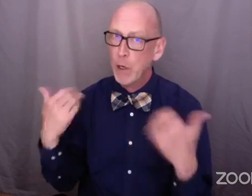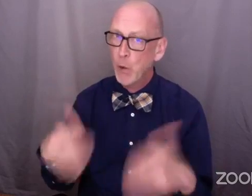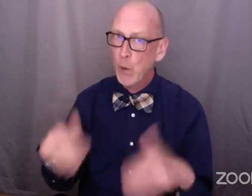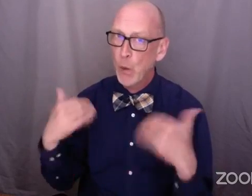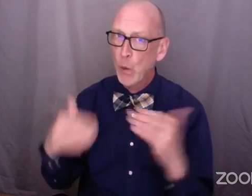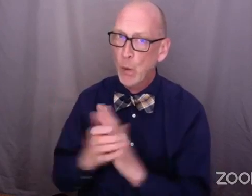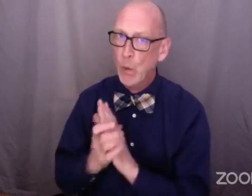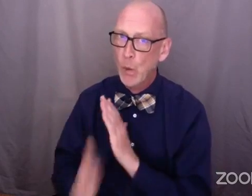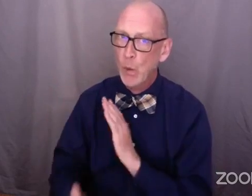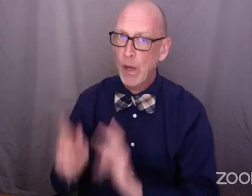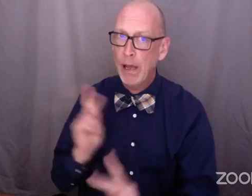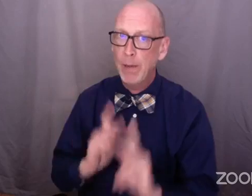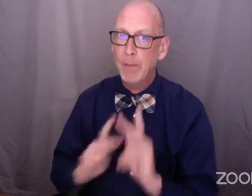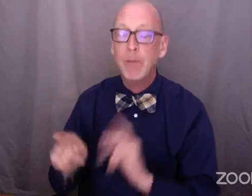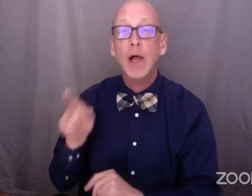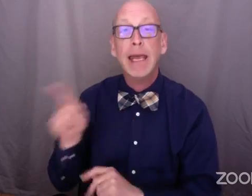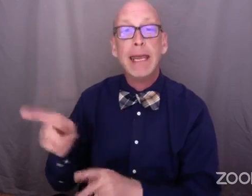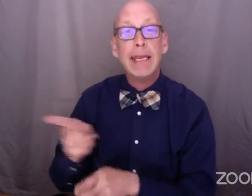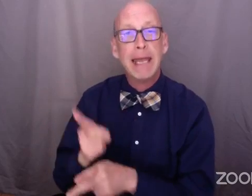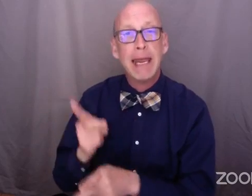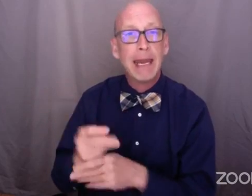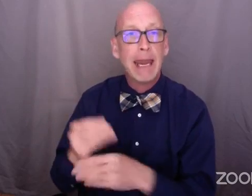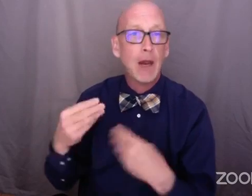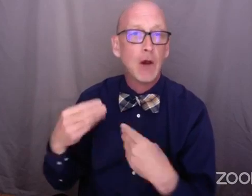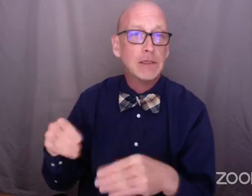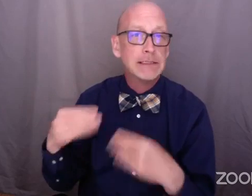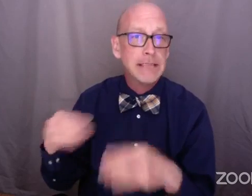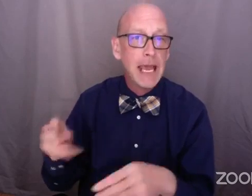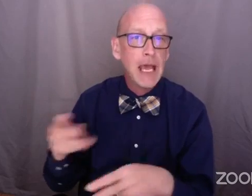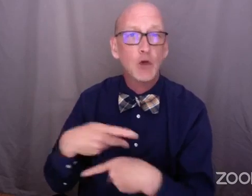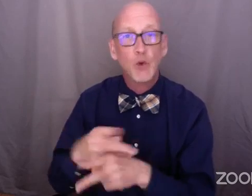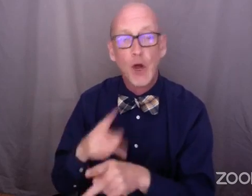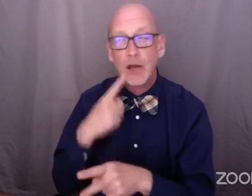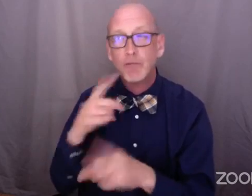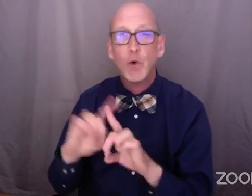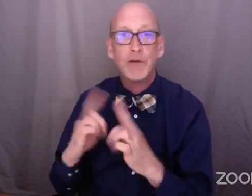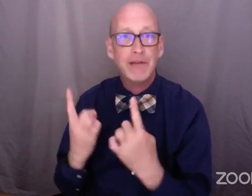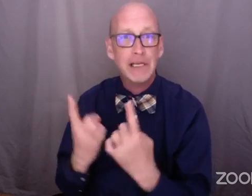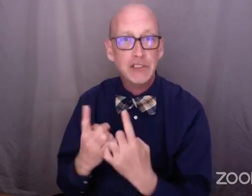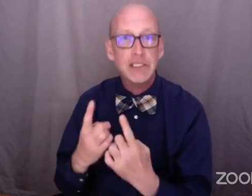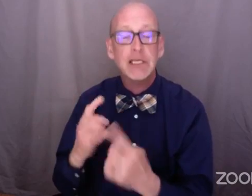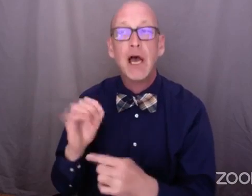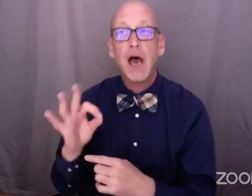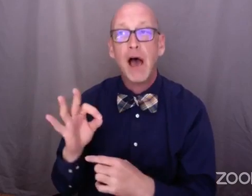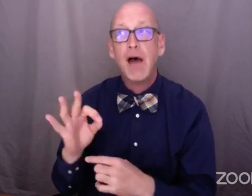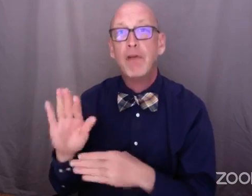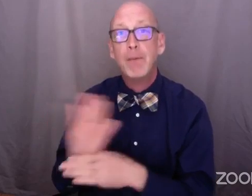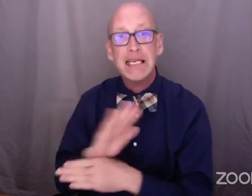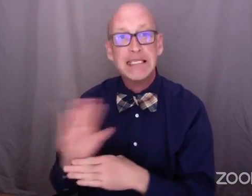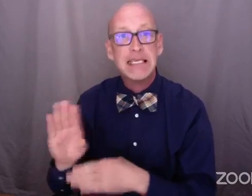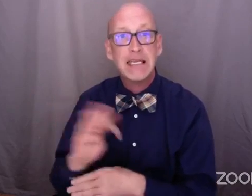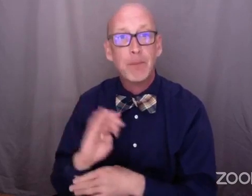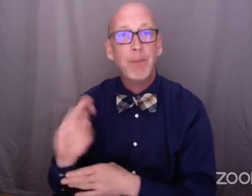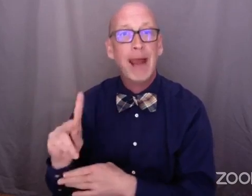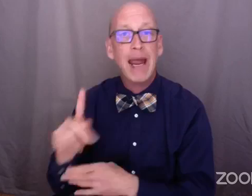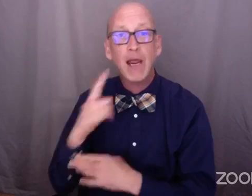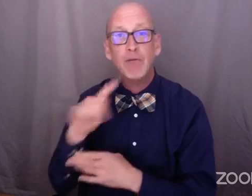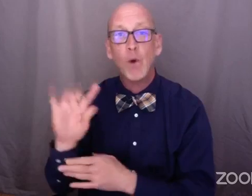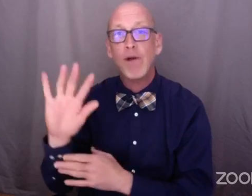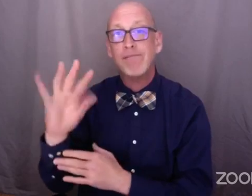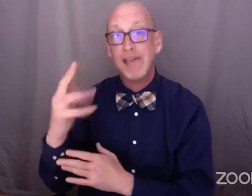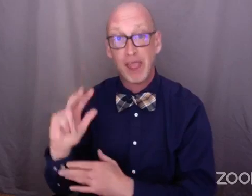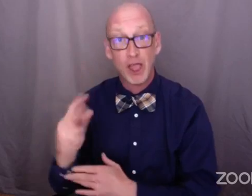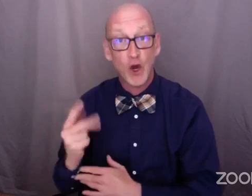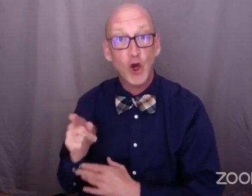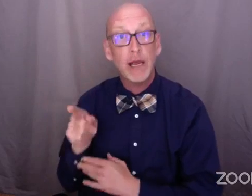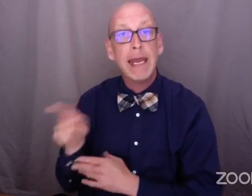planning, operations, sales force, and products for the division of business banking at Fifth Third Bank. And he